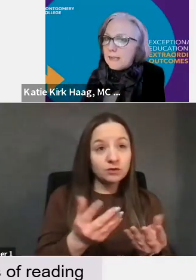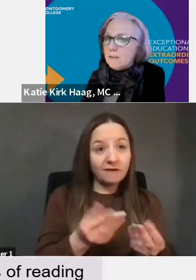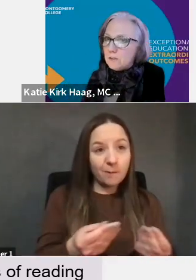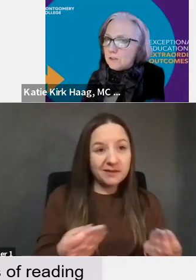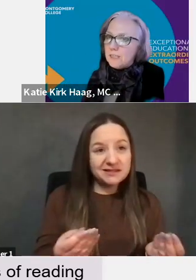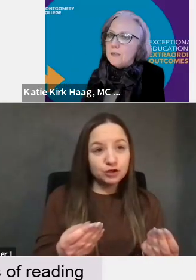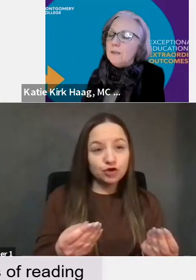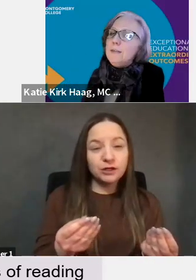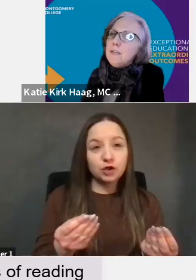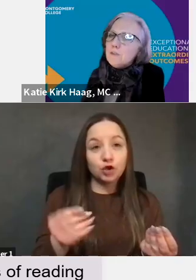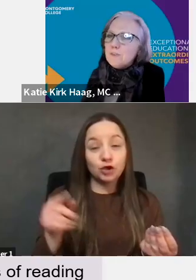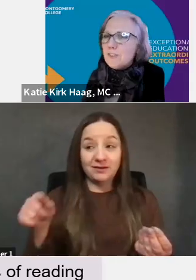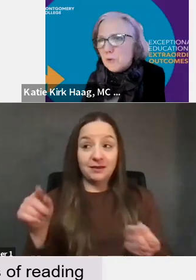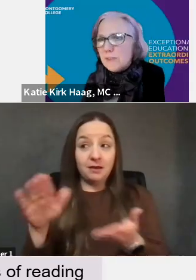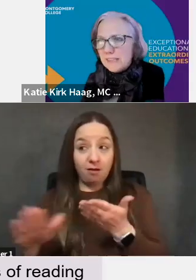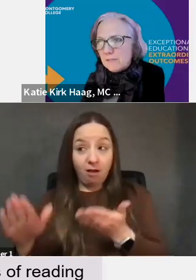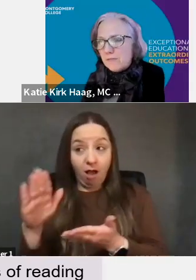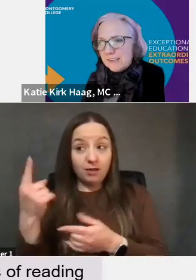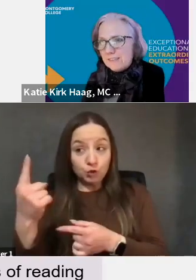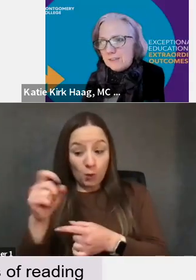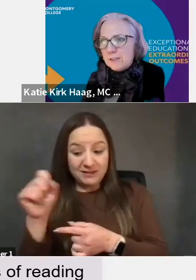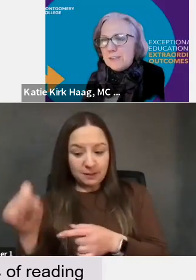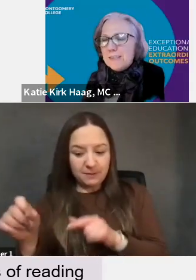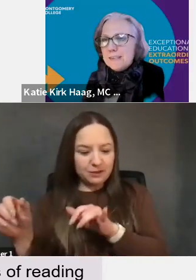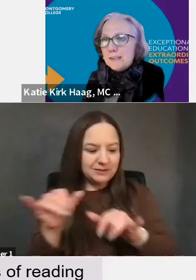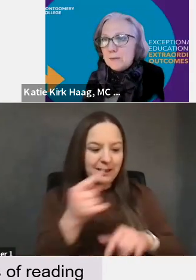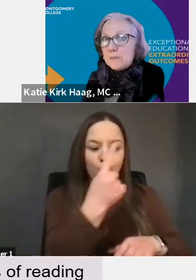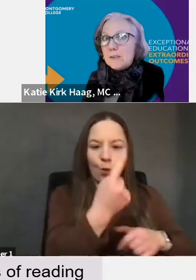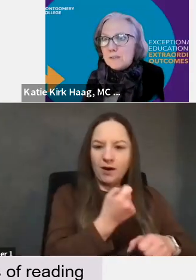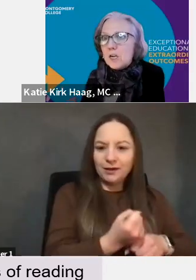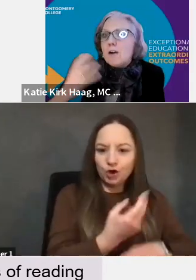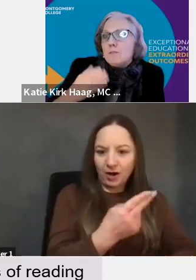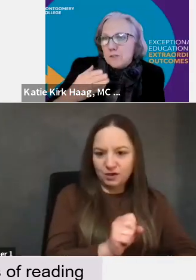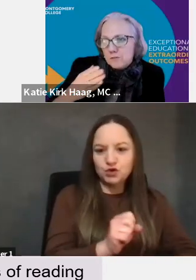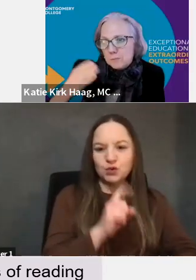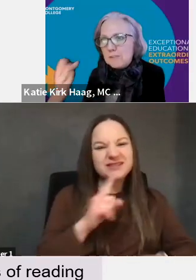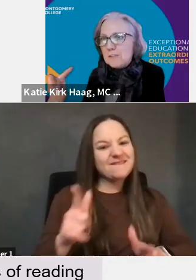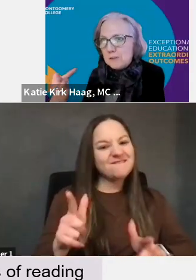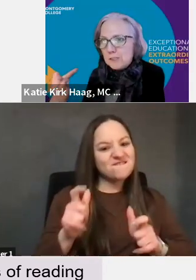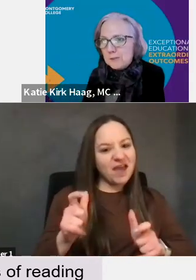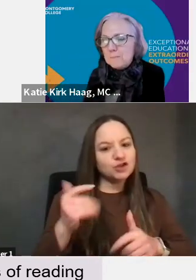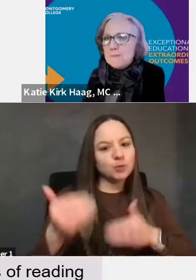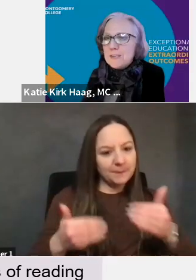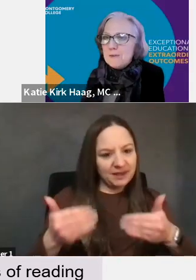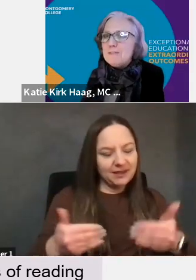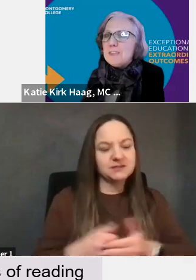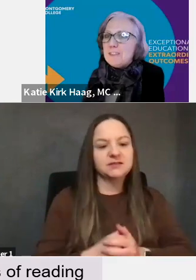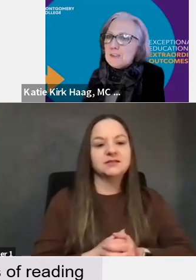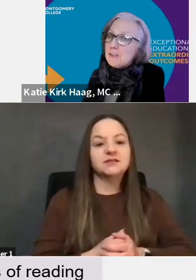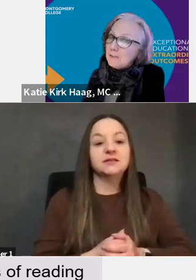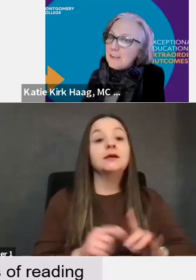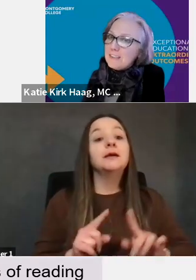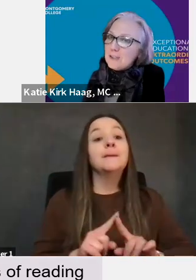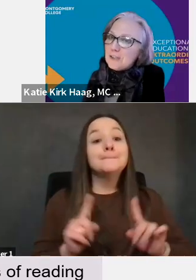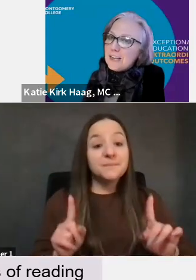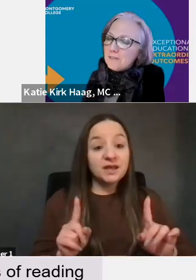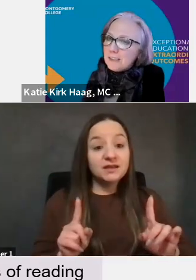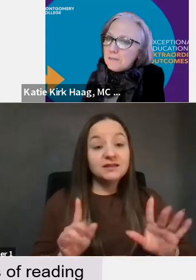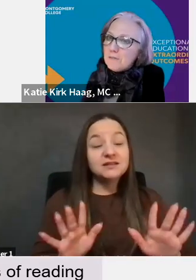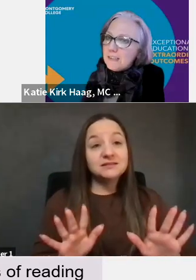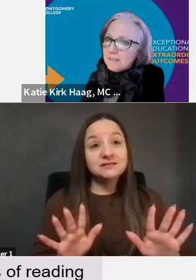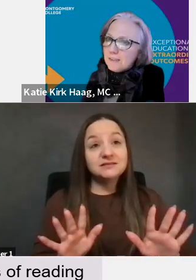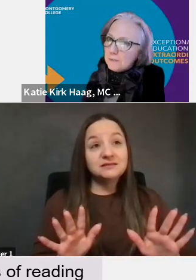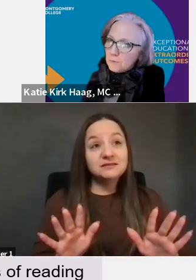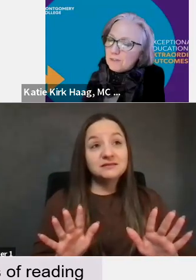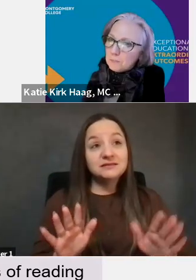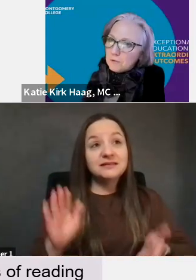a whole calendar year. So it's going to go a lot faster, the coverage of the material. However, I think you're going to find that you're going to have